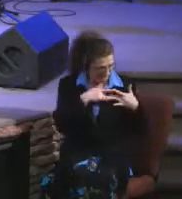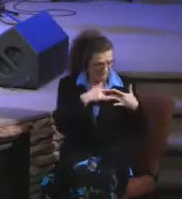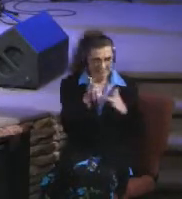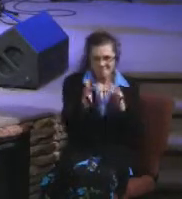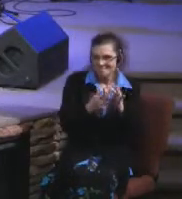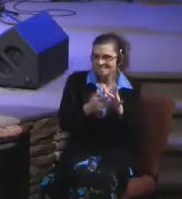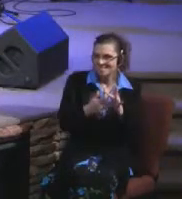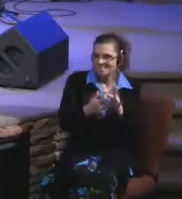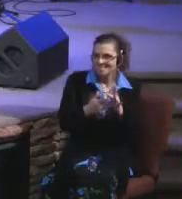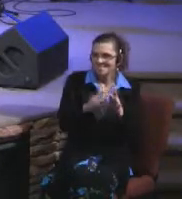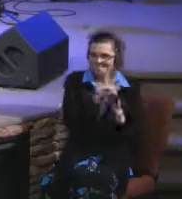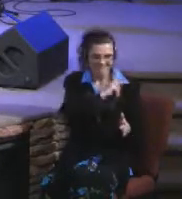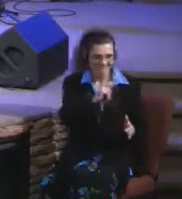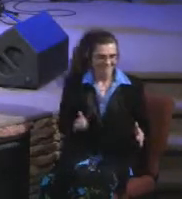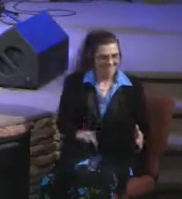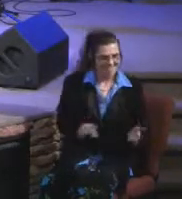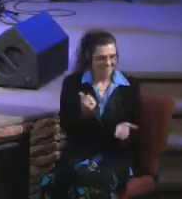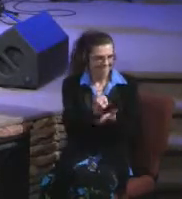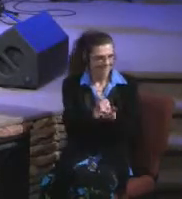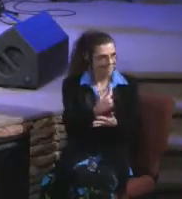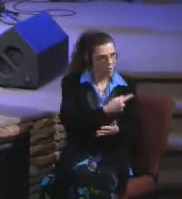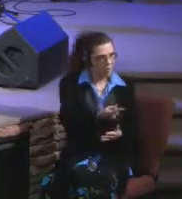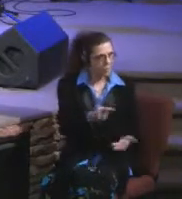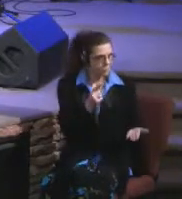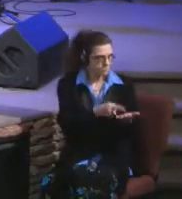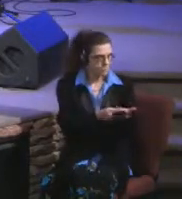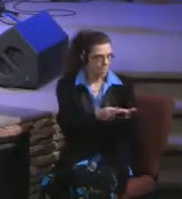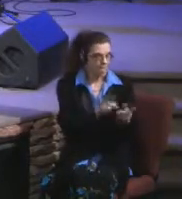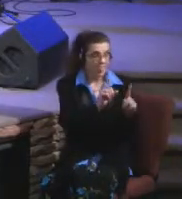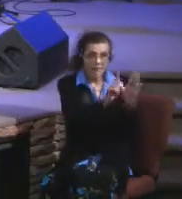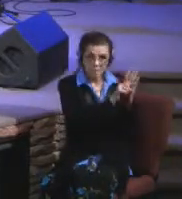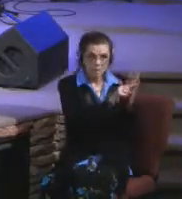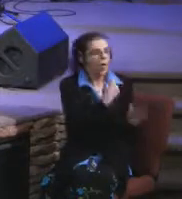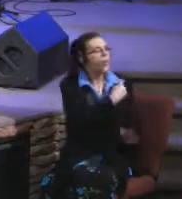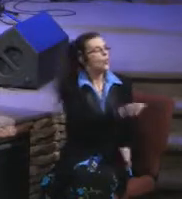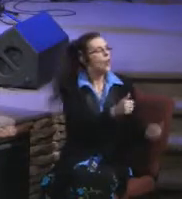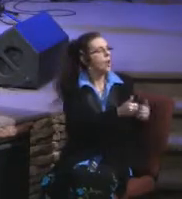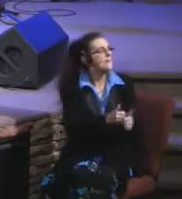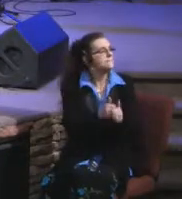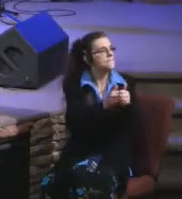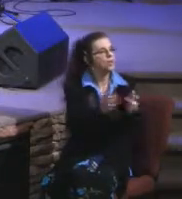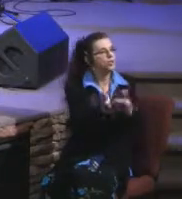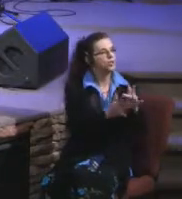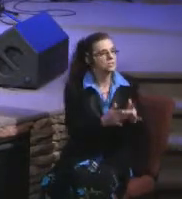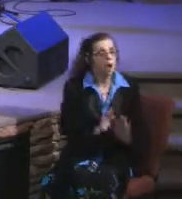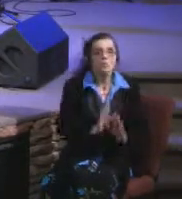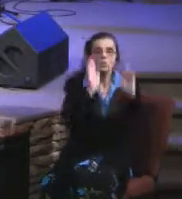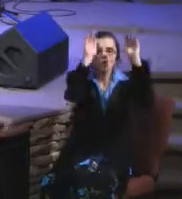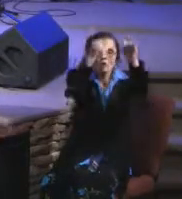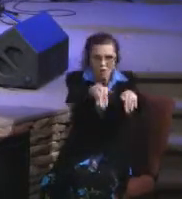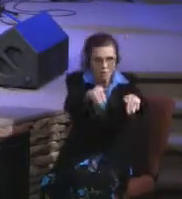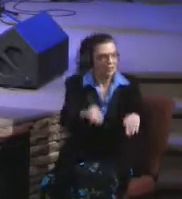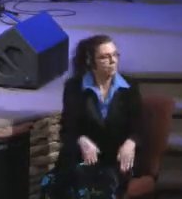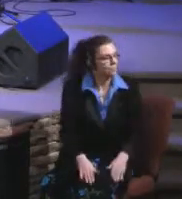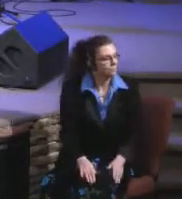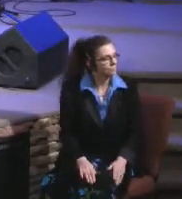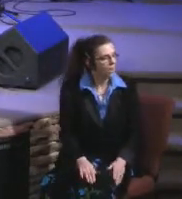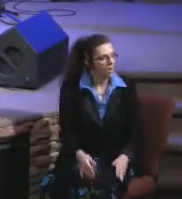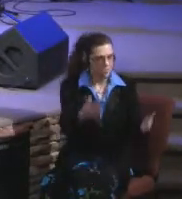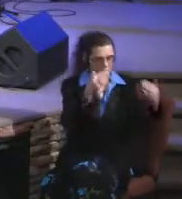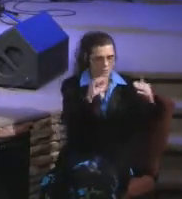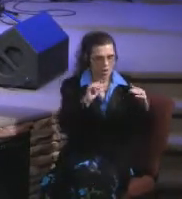Jesus Christ as our King, amen. We decided at that moment that we are going to follow him, amen. We crossed over. We crossed from